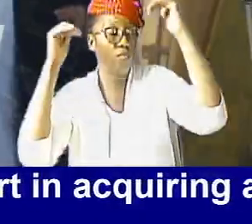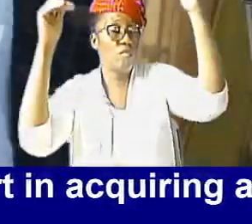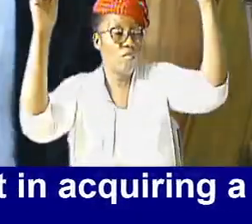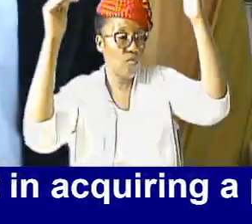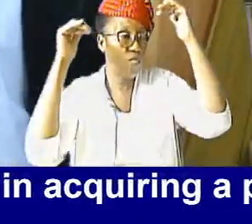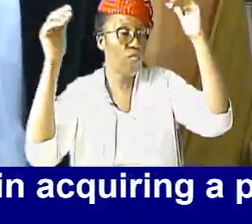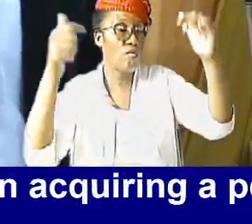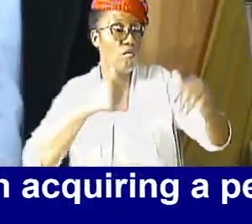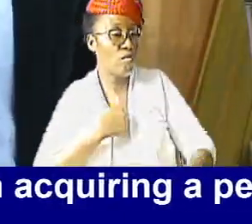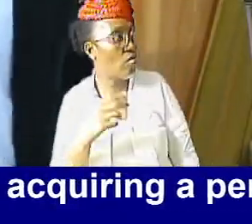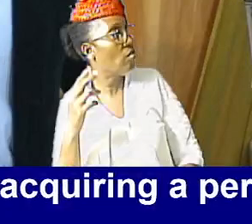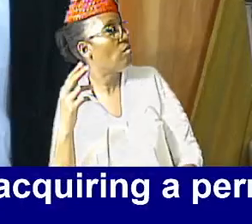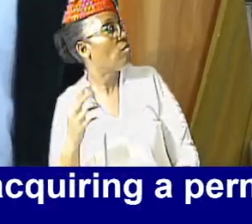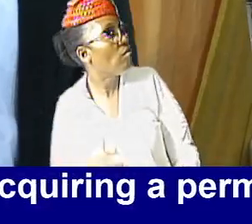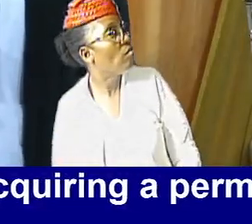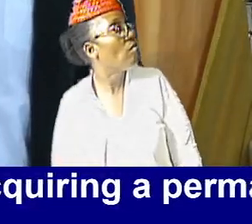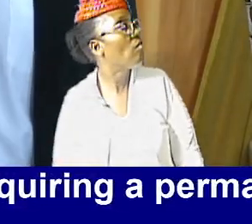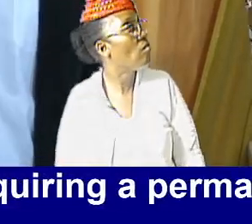sky.